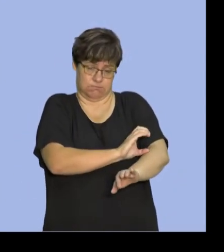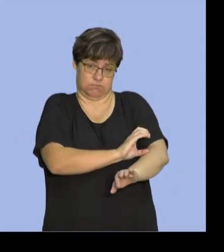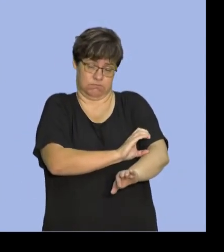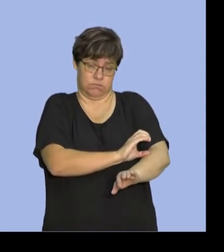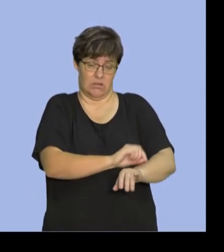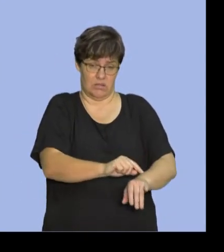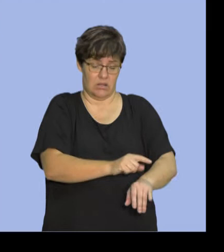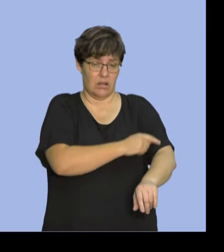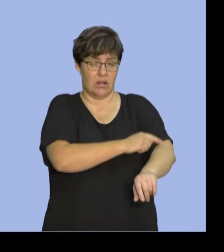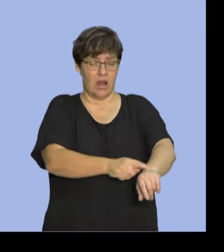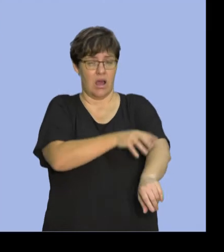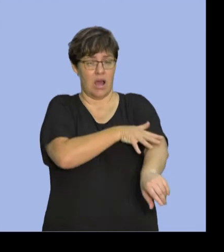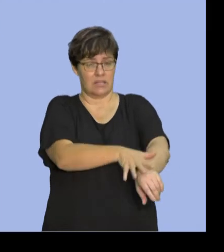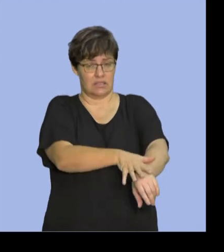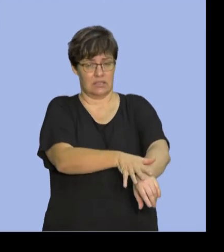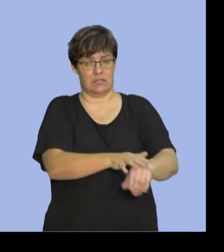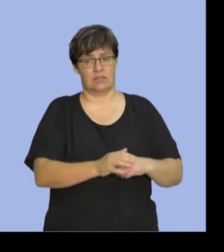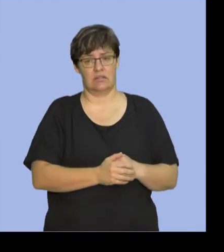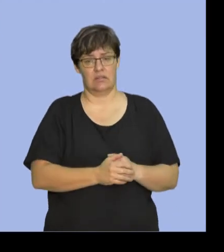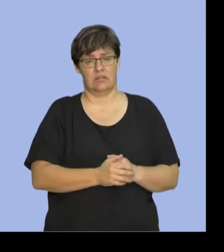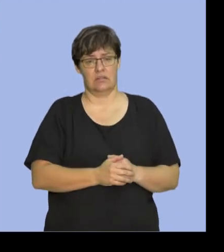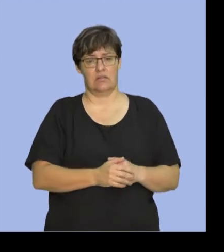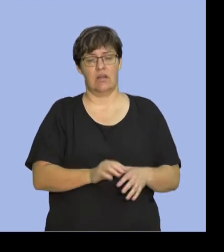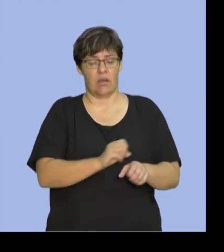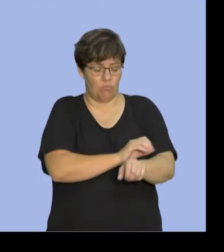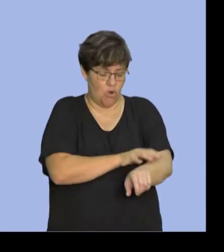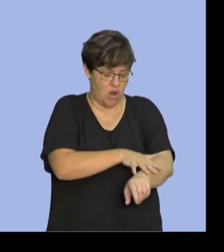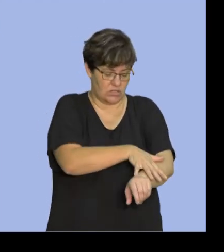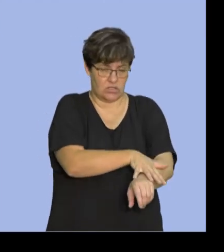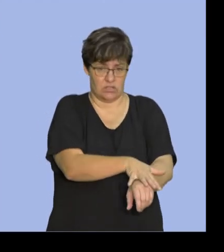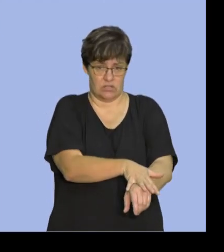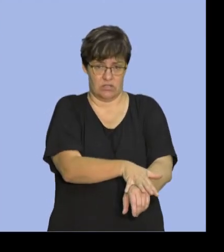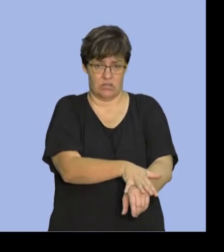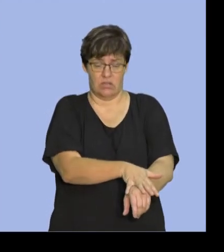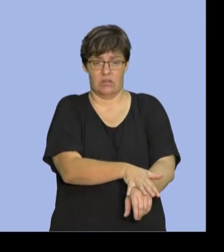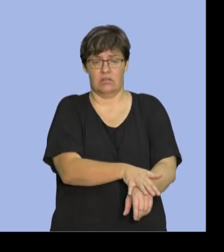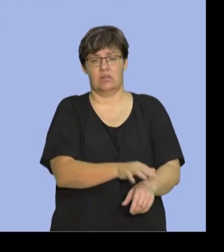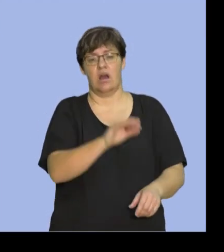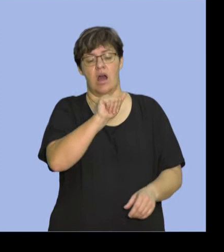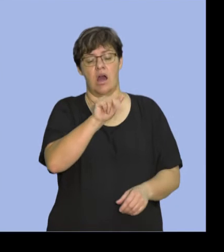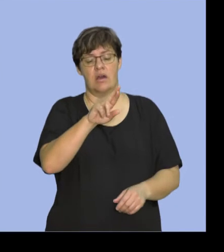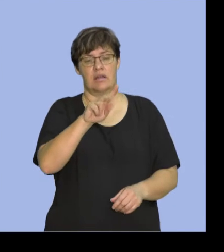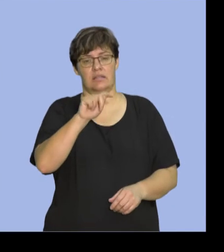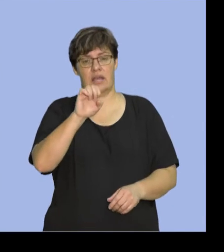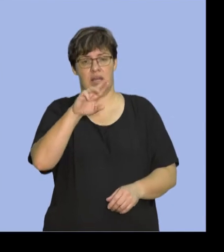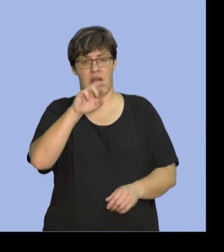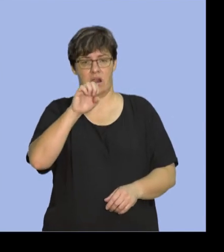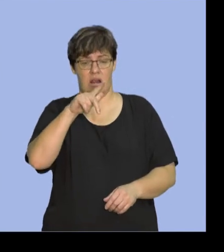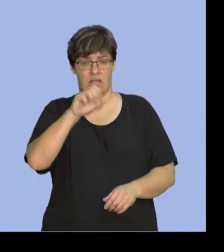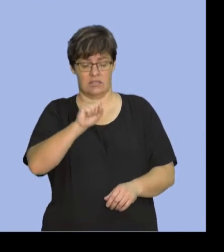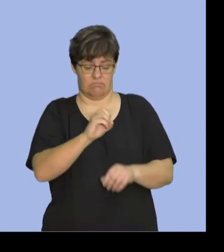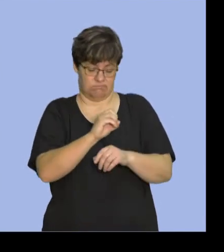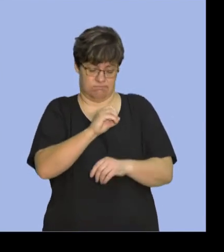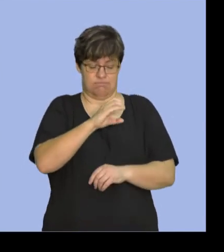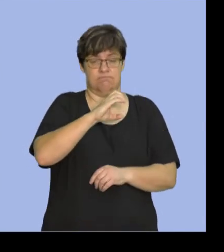the arterioles or arteries, which are branches of arteries called arterioles, dilate. Dilate